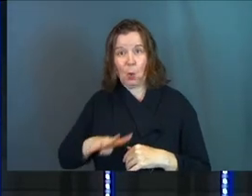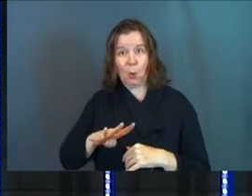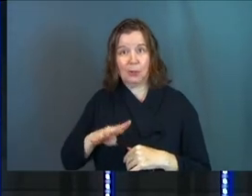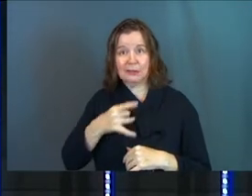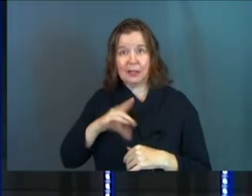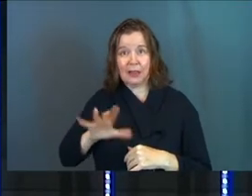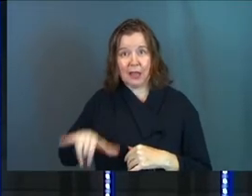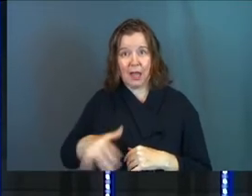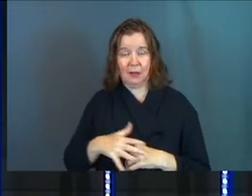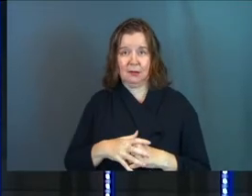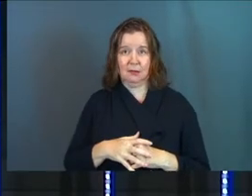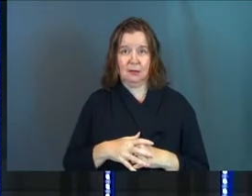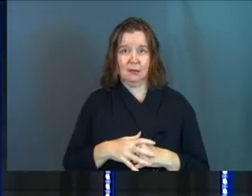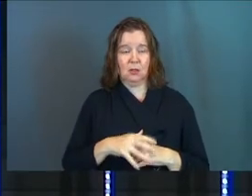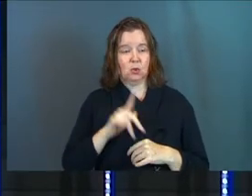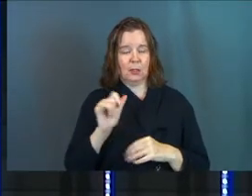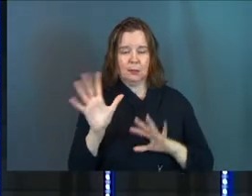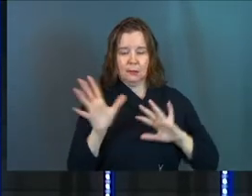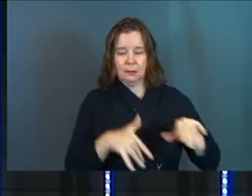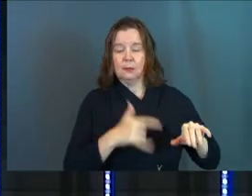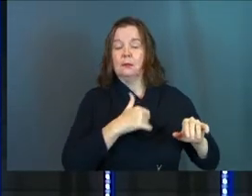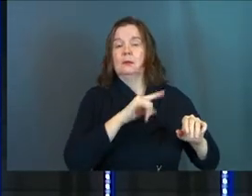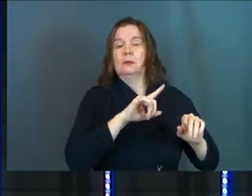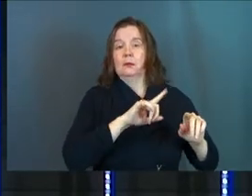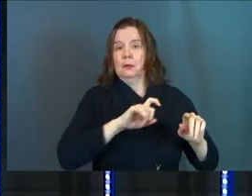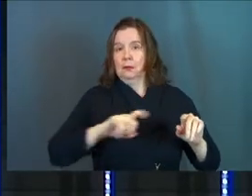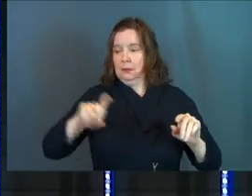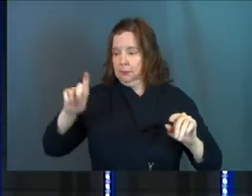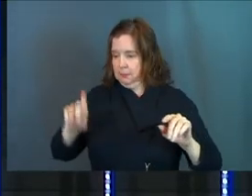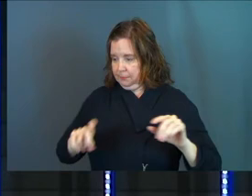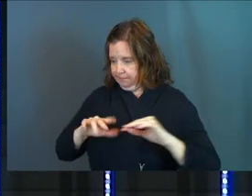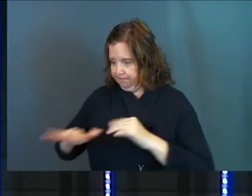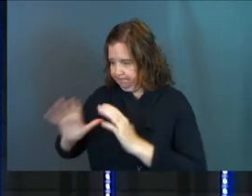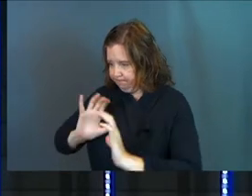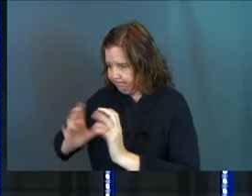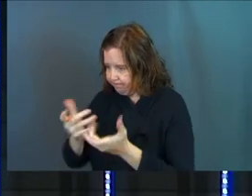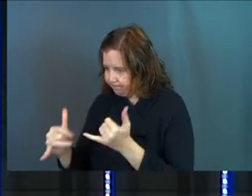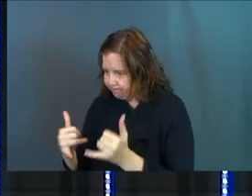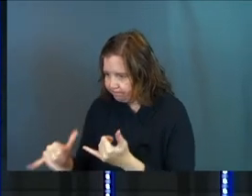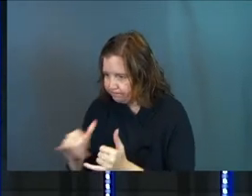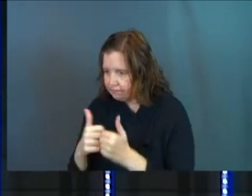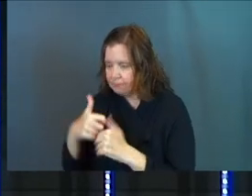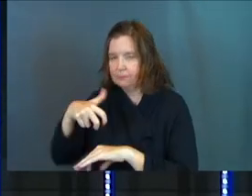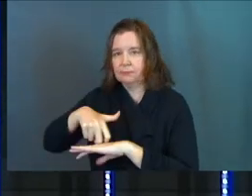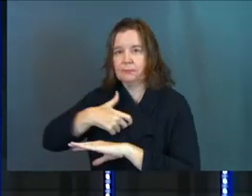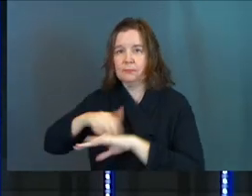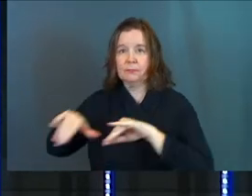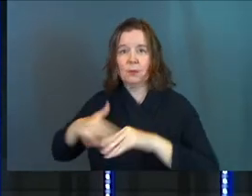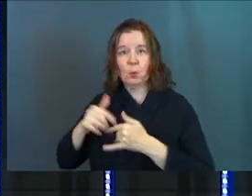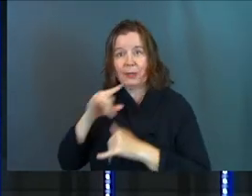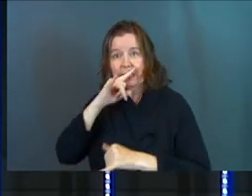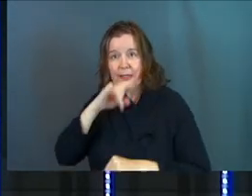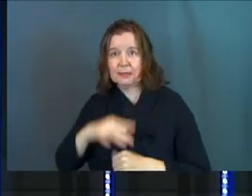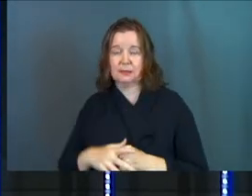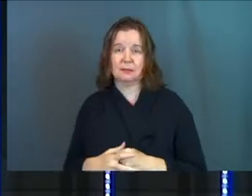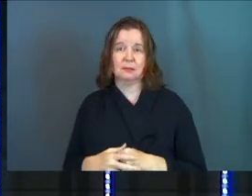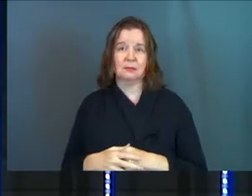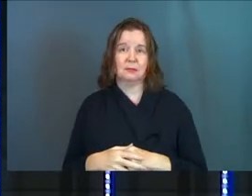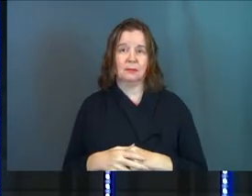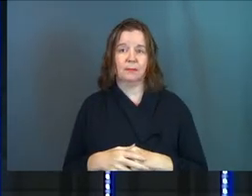ignored. And so Linda would step down from the adult conversation. She'd get down on her hands and knees, and she would play with the